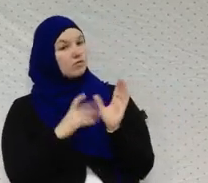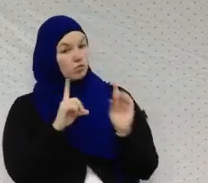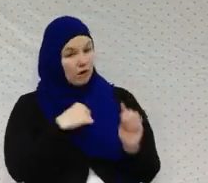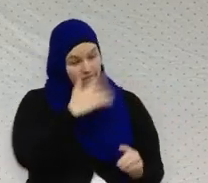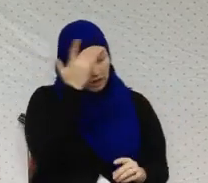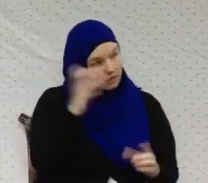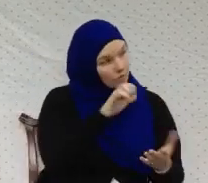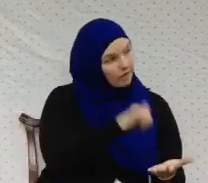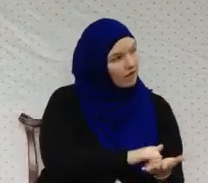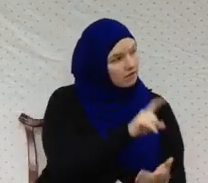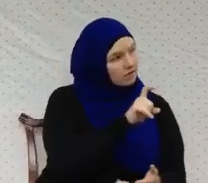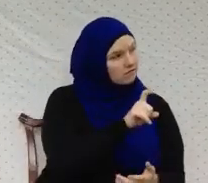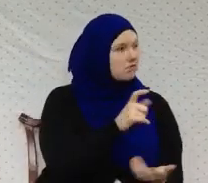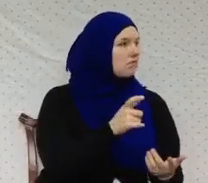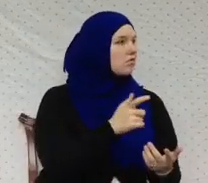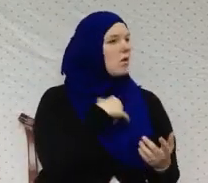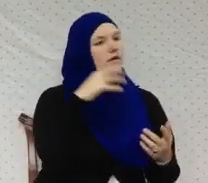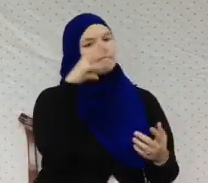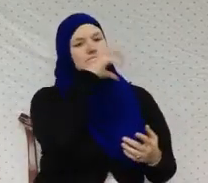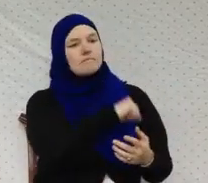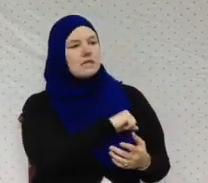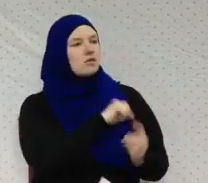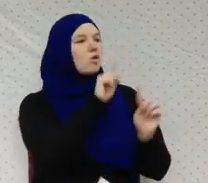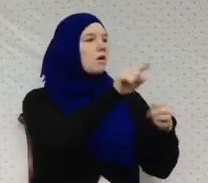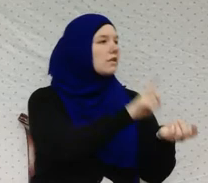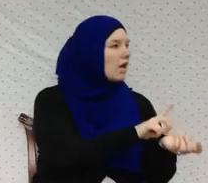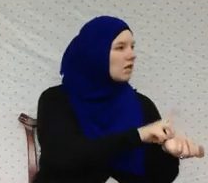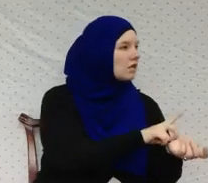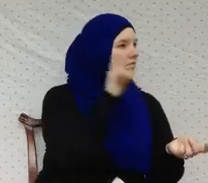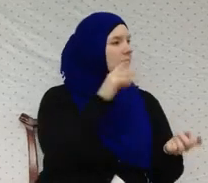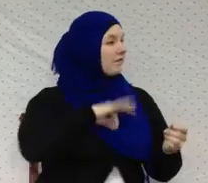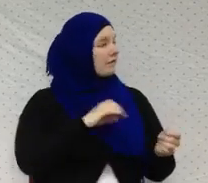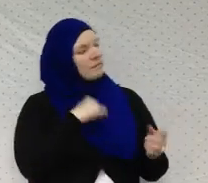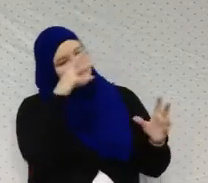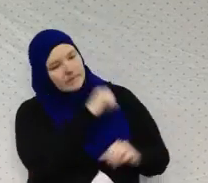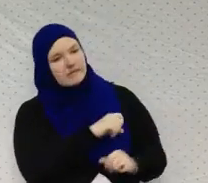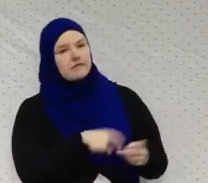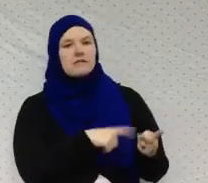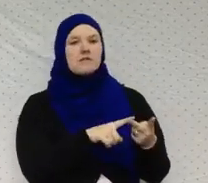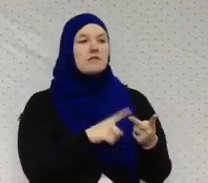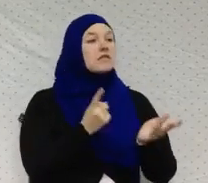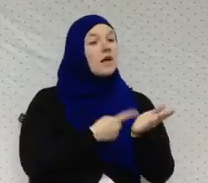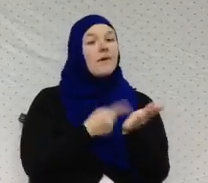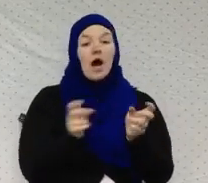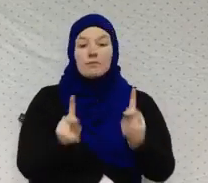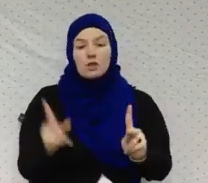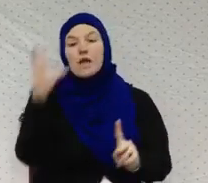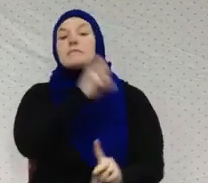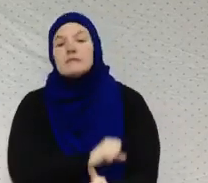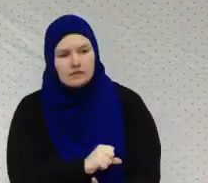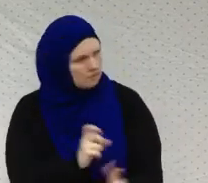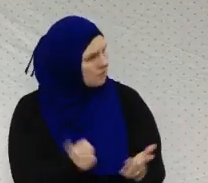sometimes, do I forget it? Right? Do I miss my interest? Right? Do I